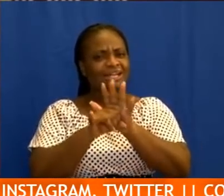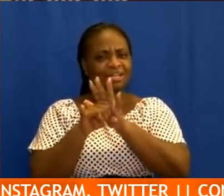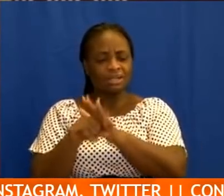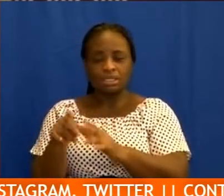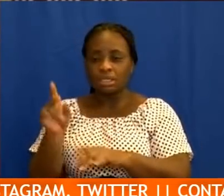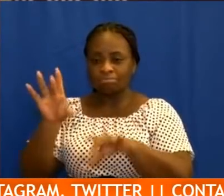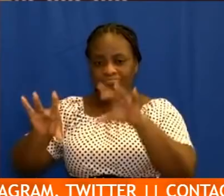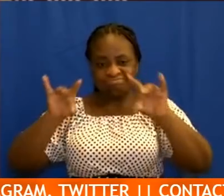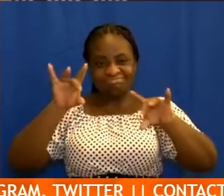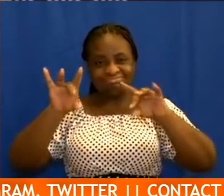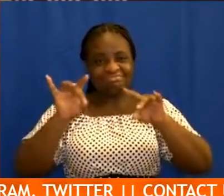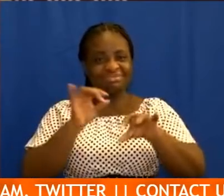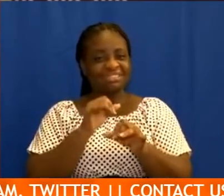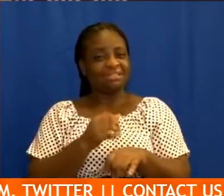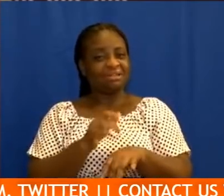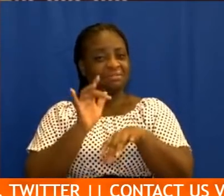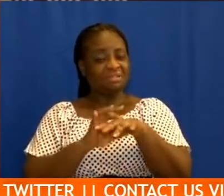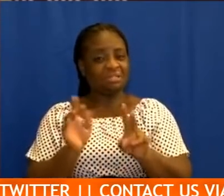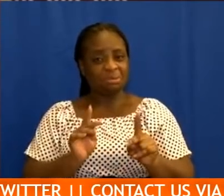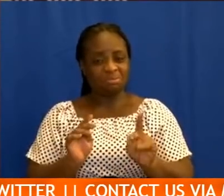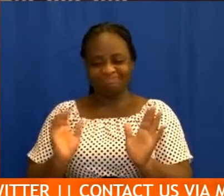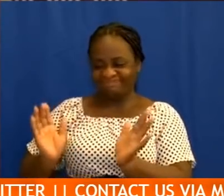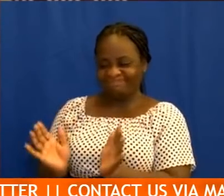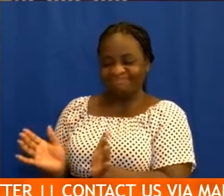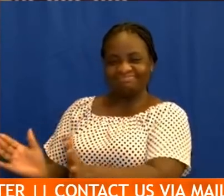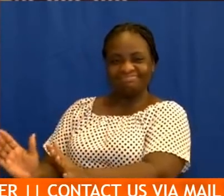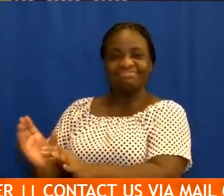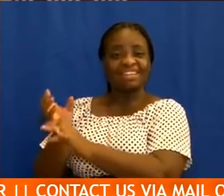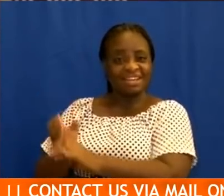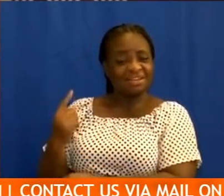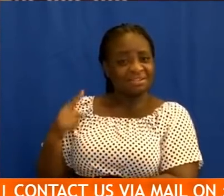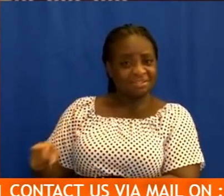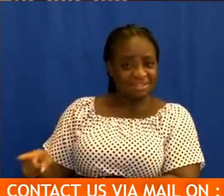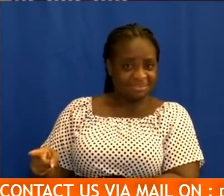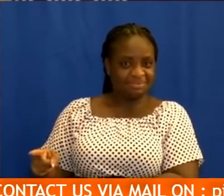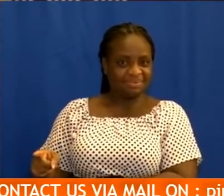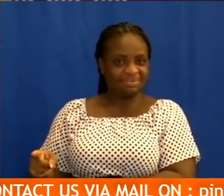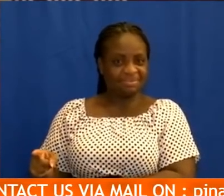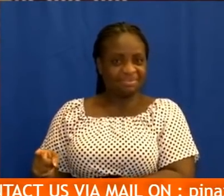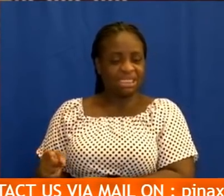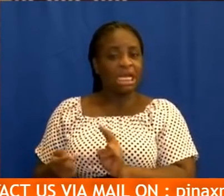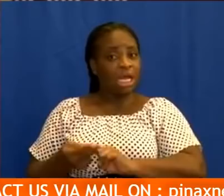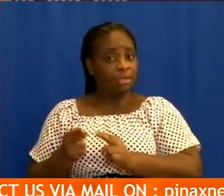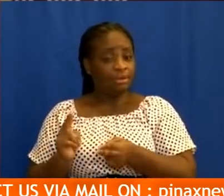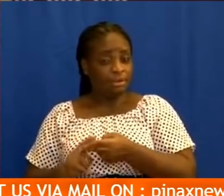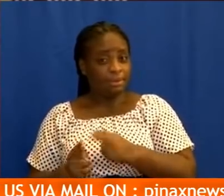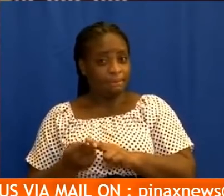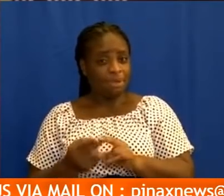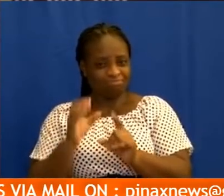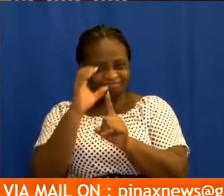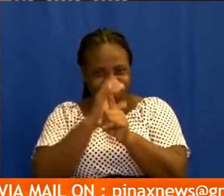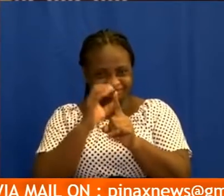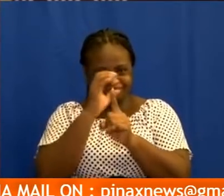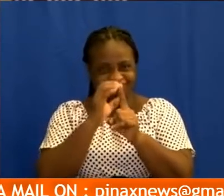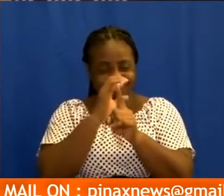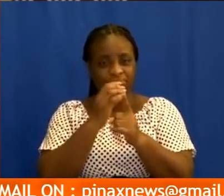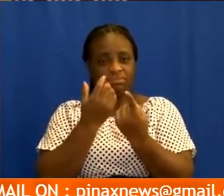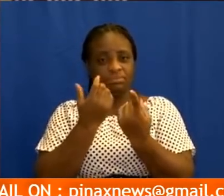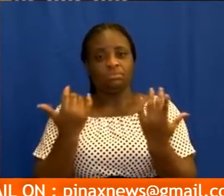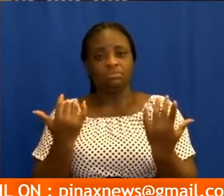infected persons, isolate them, and treat them. A considerable number of contact tracers